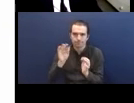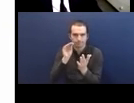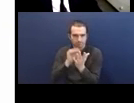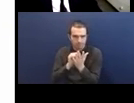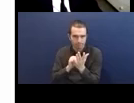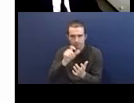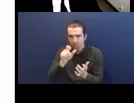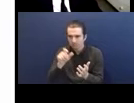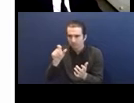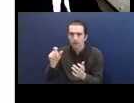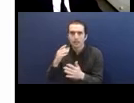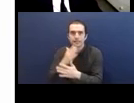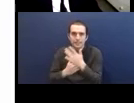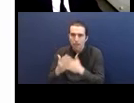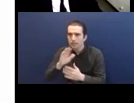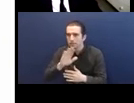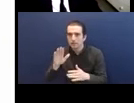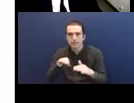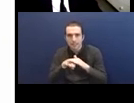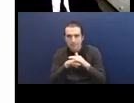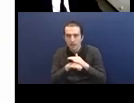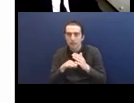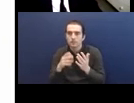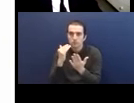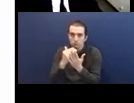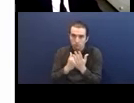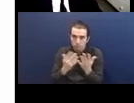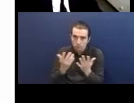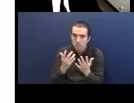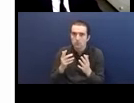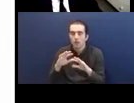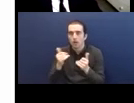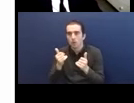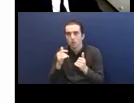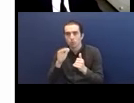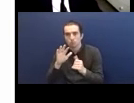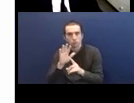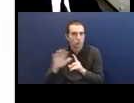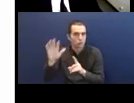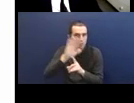some of these schools. It's quite a while since I made this film about these schools. It was in 2008-9.